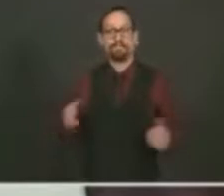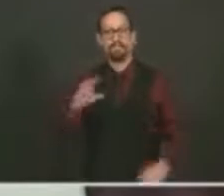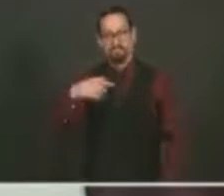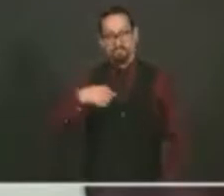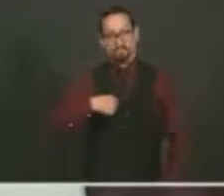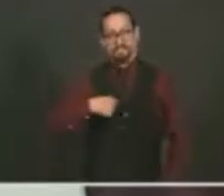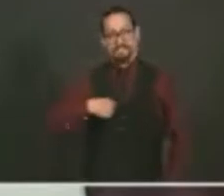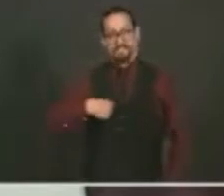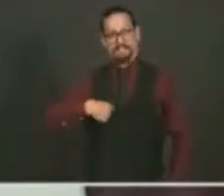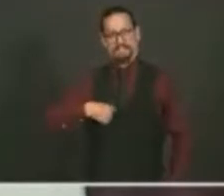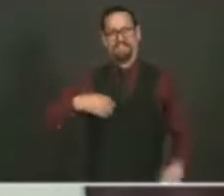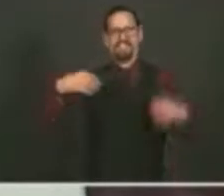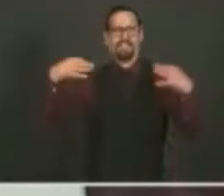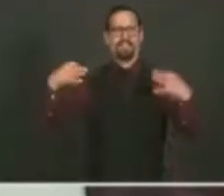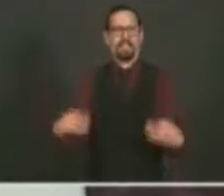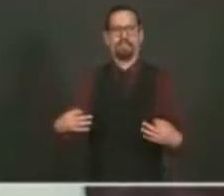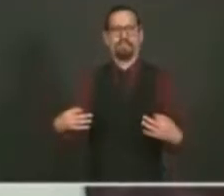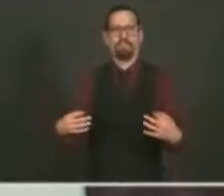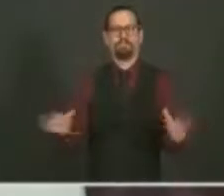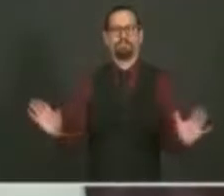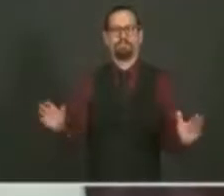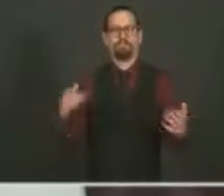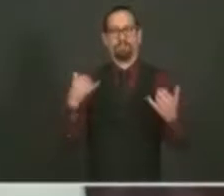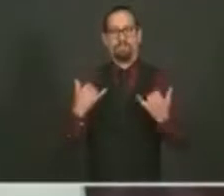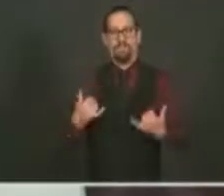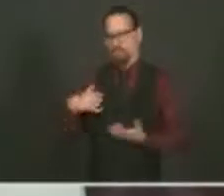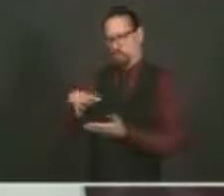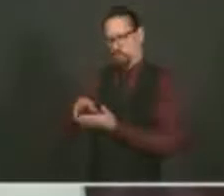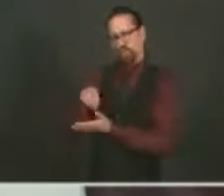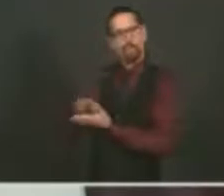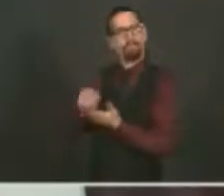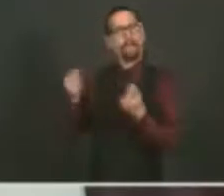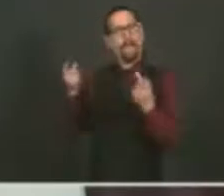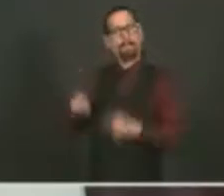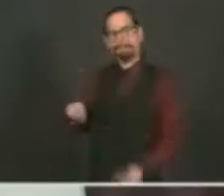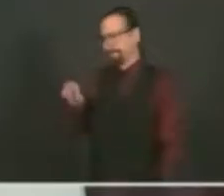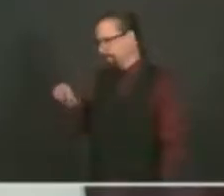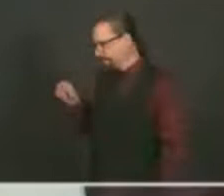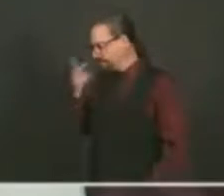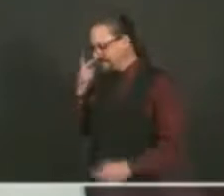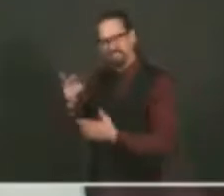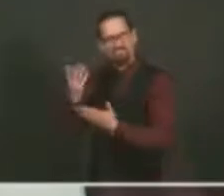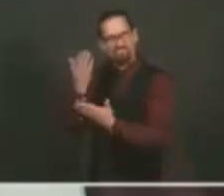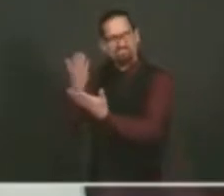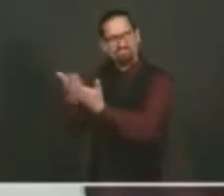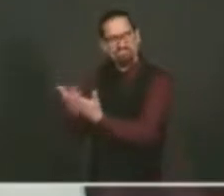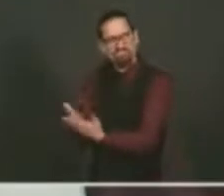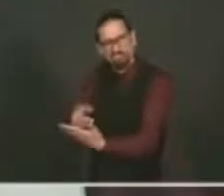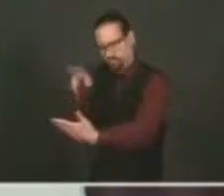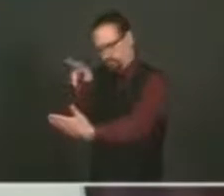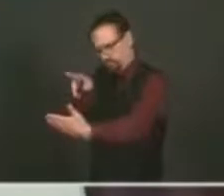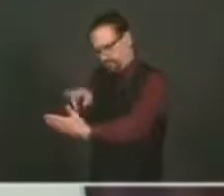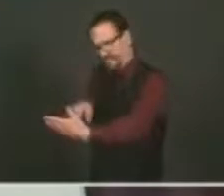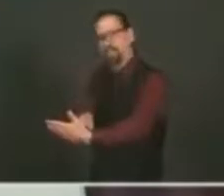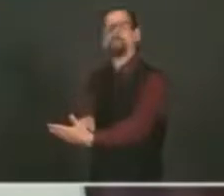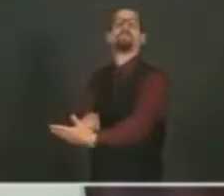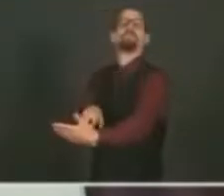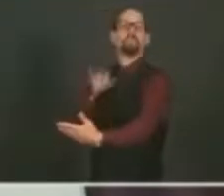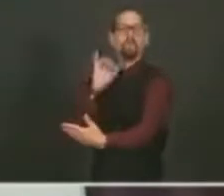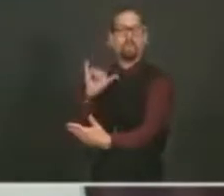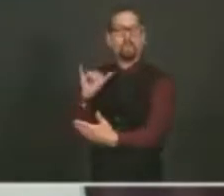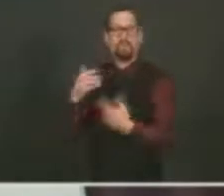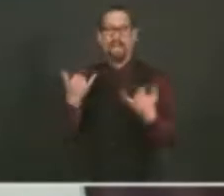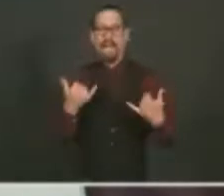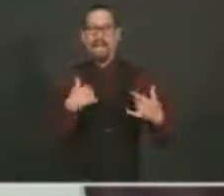decision. I know enough now in this data, I know the road we're going down, and I want to take a turn